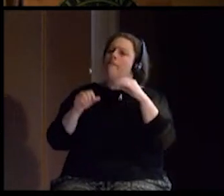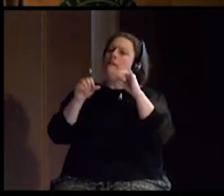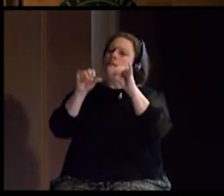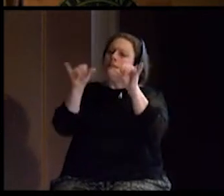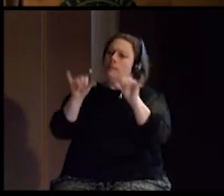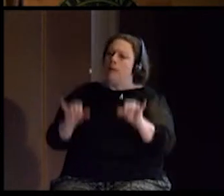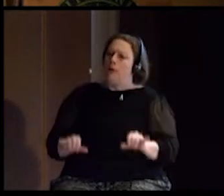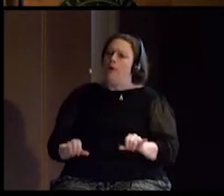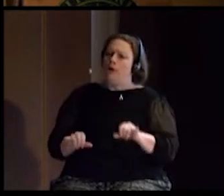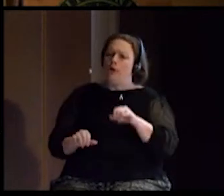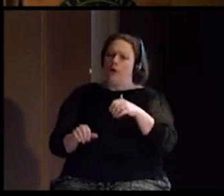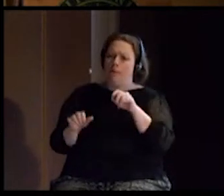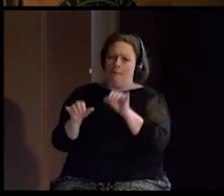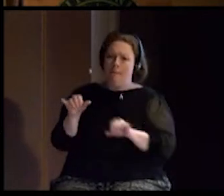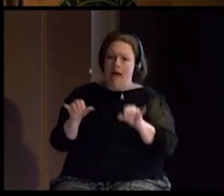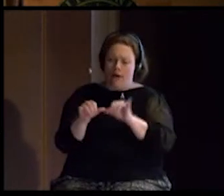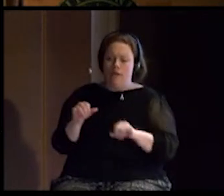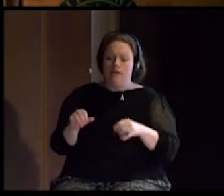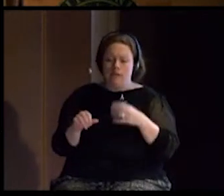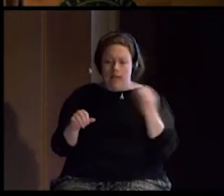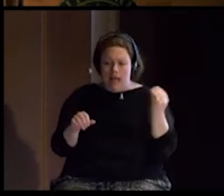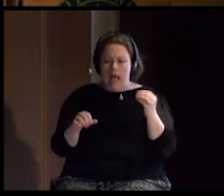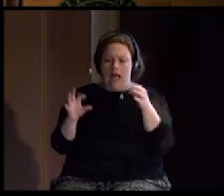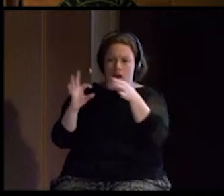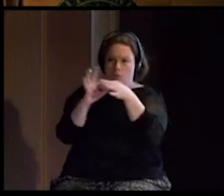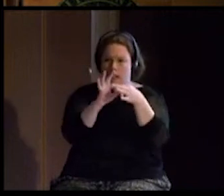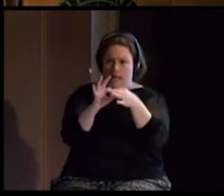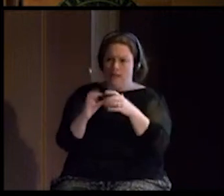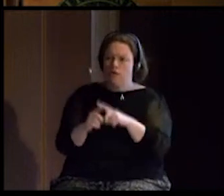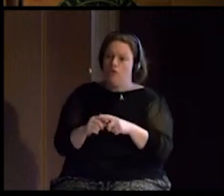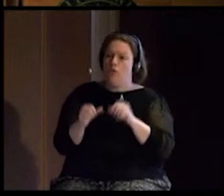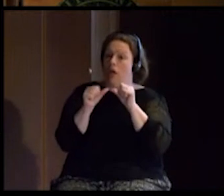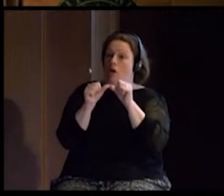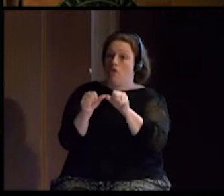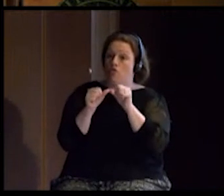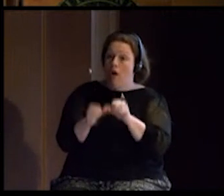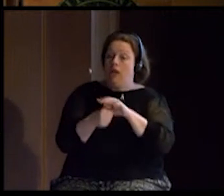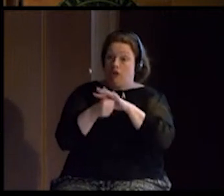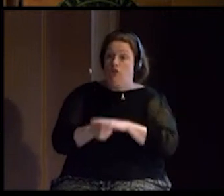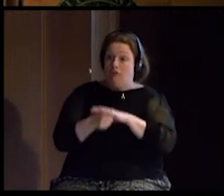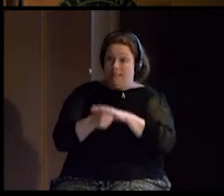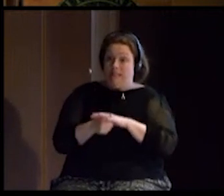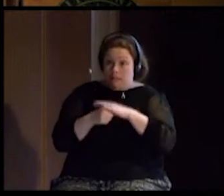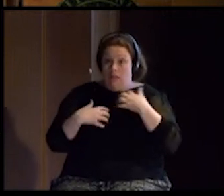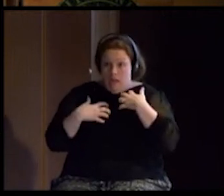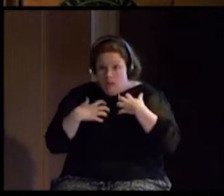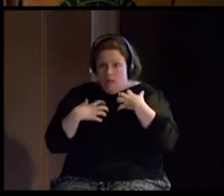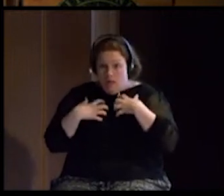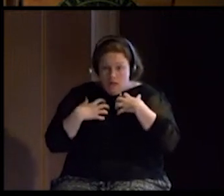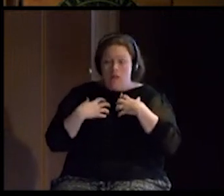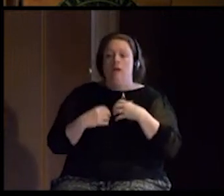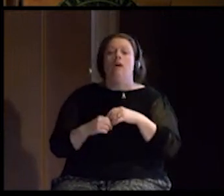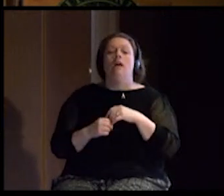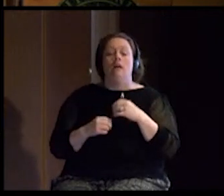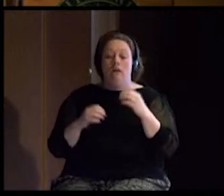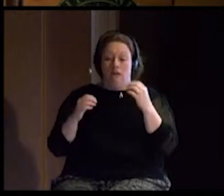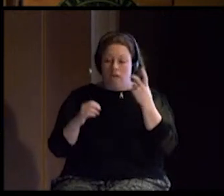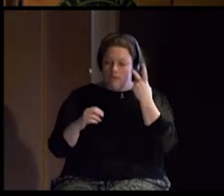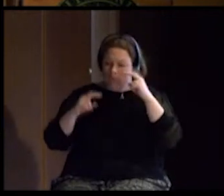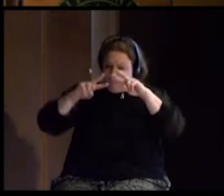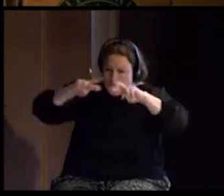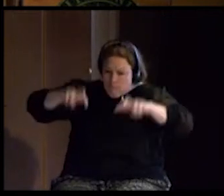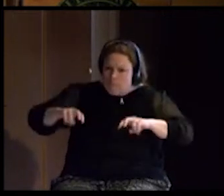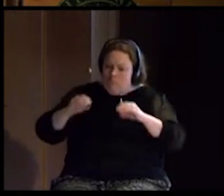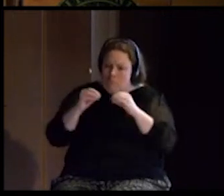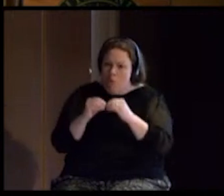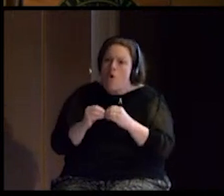from farshore corals, and we associate that to the chronic stress that they're exposed to. And when we looked more closely into